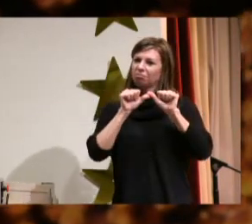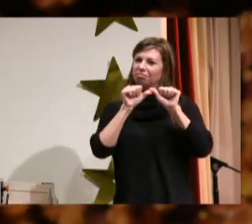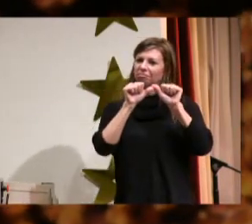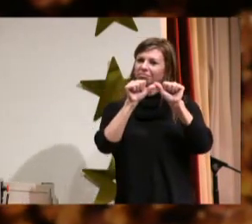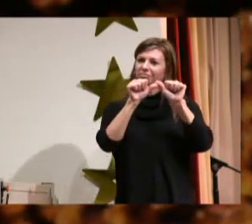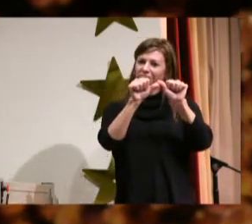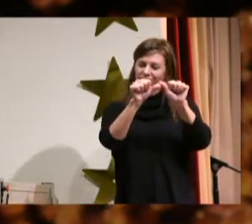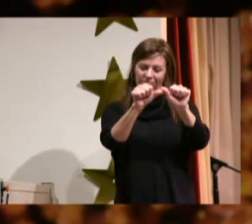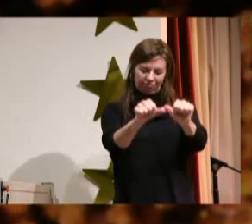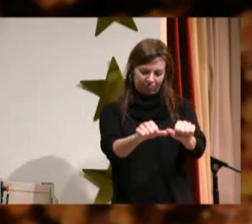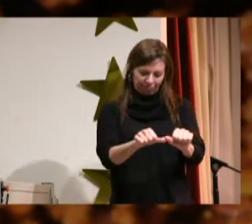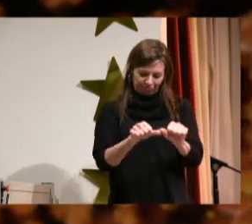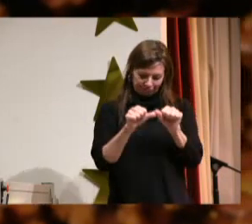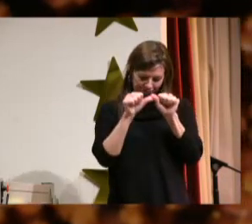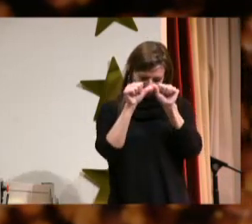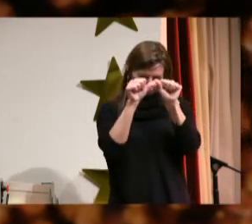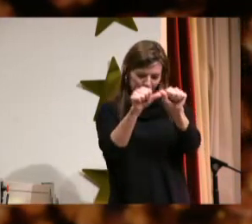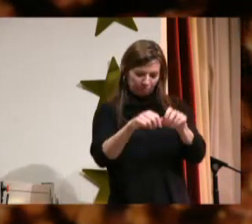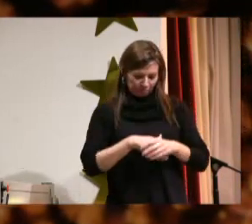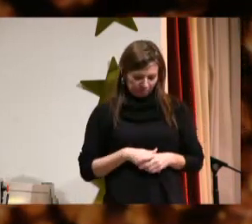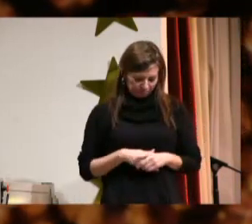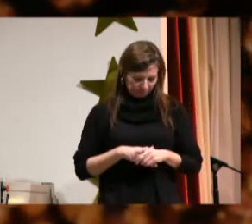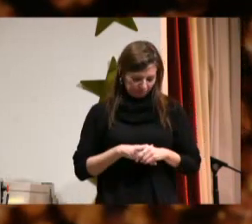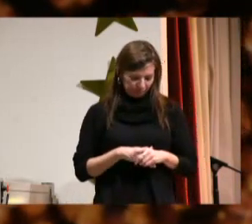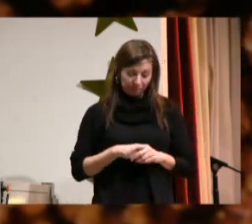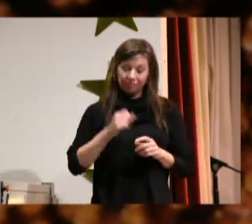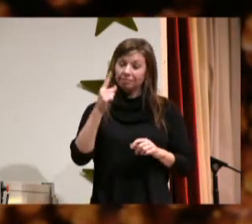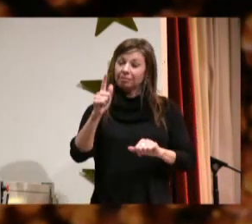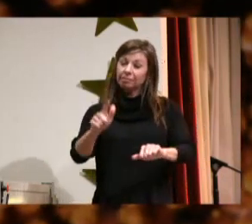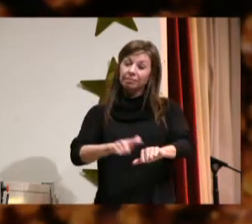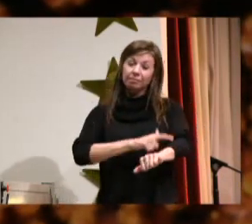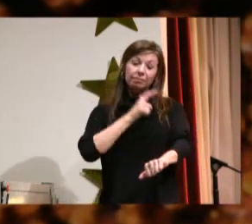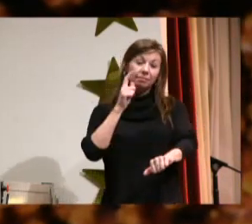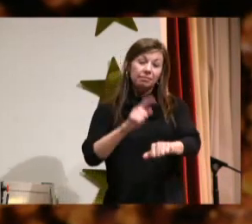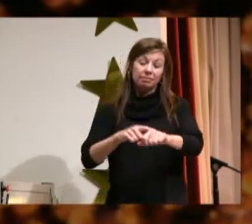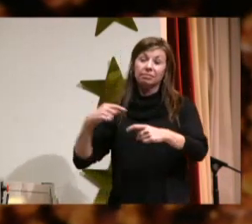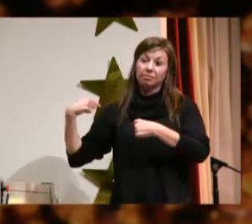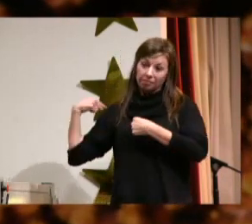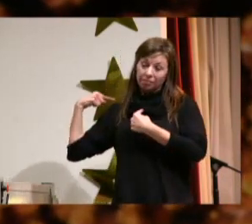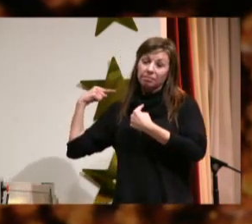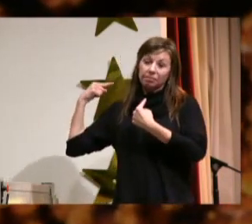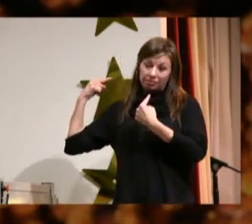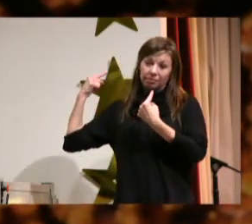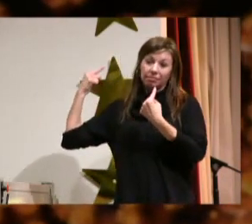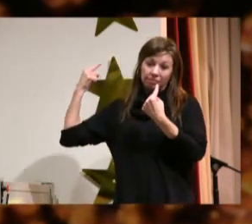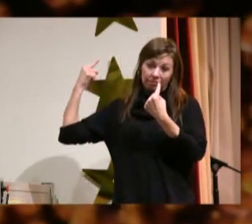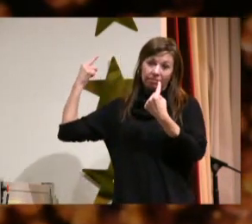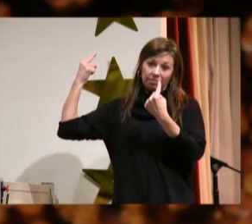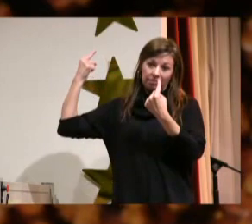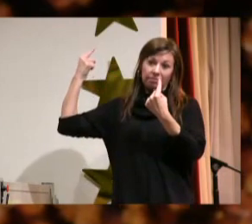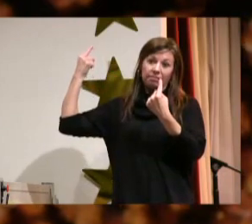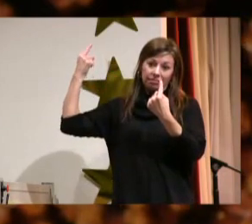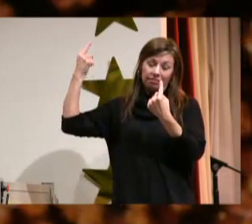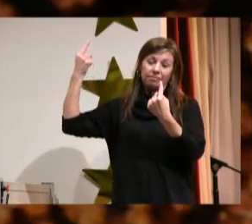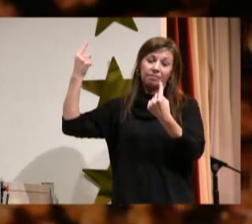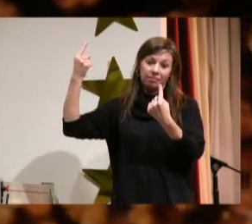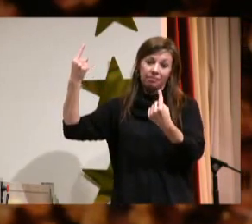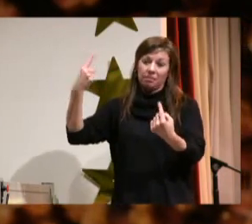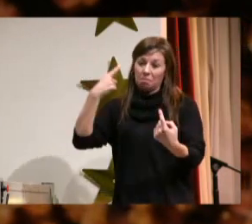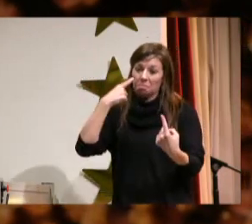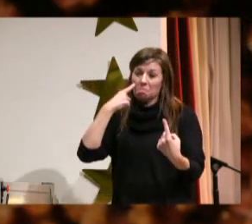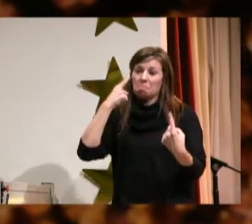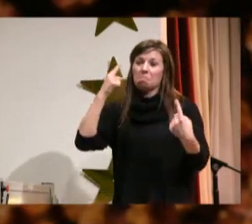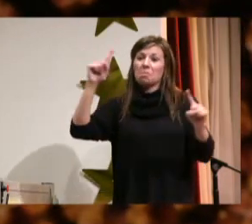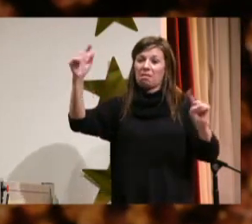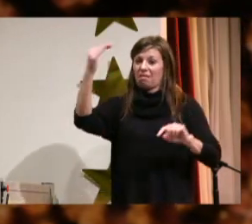been a long, long, long time coming, But I know